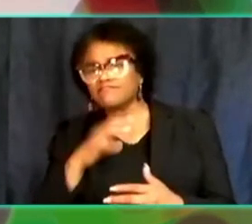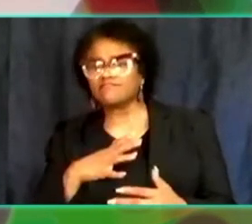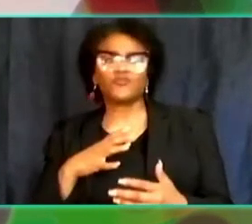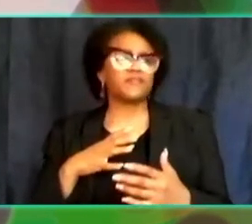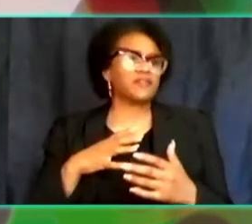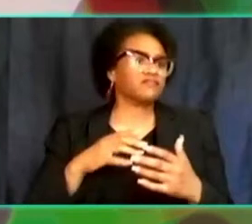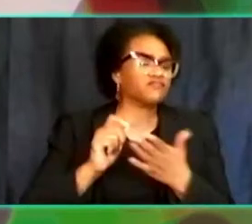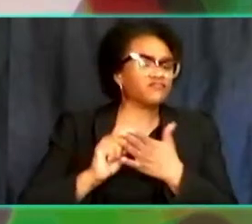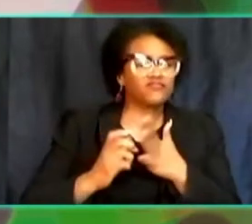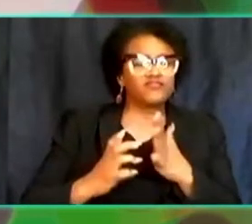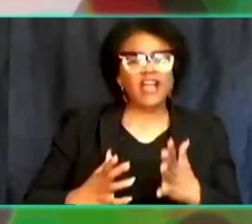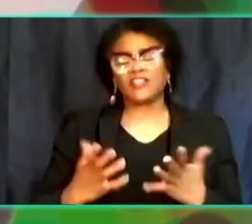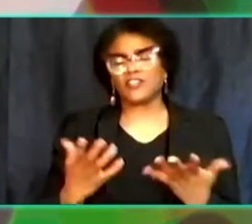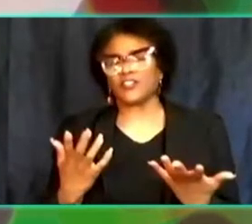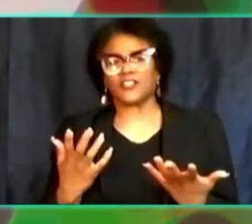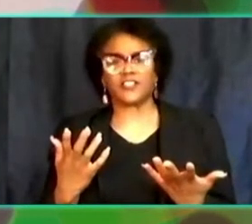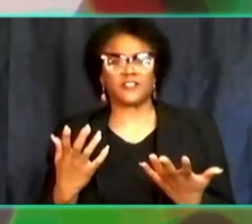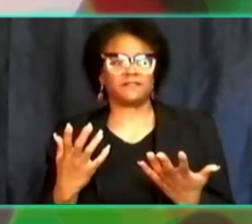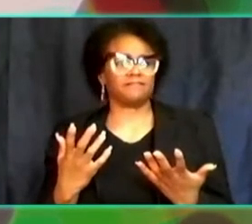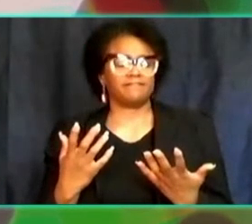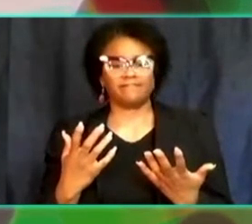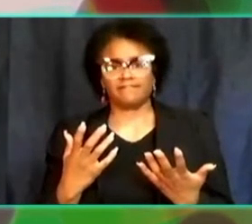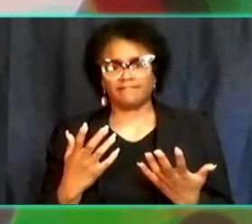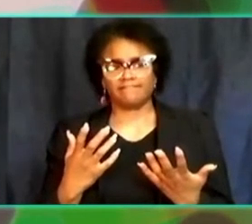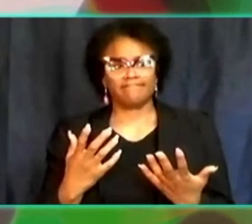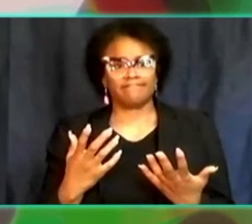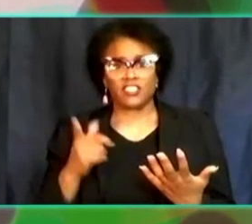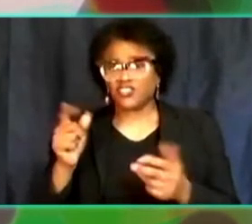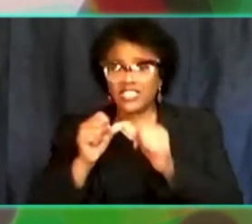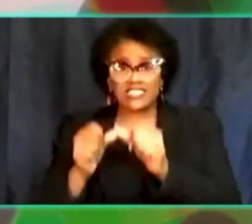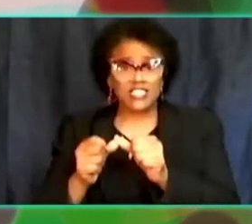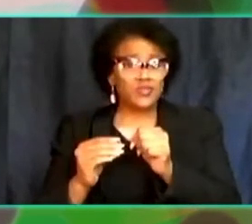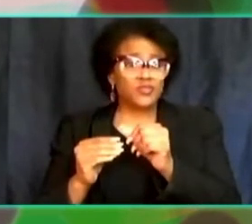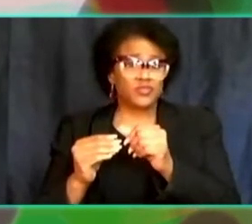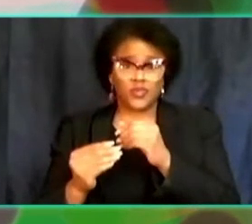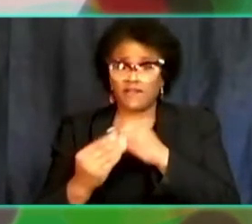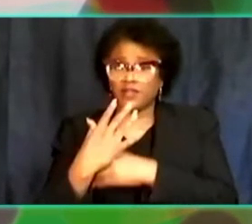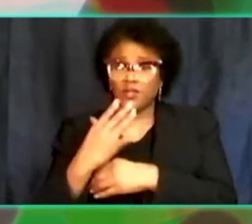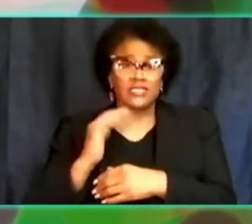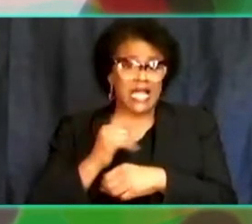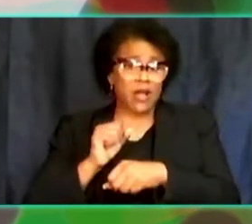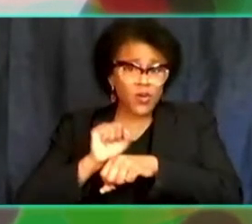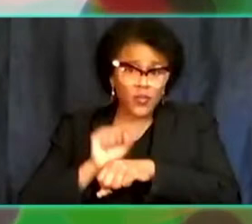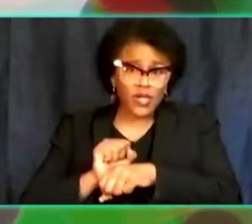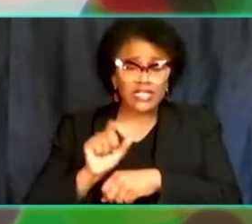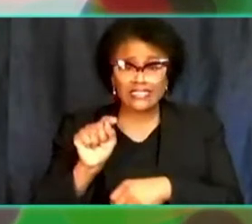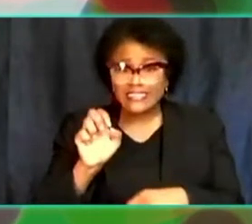influence. We found her as teenagers, and she continues to influence our work. If I could